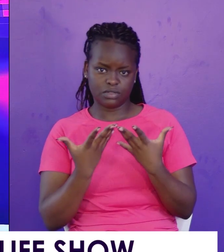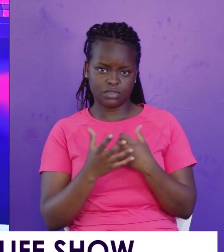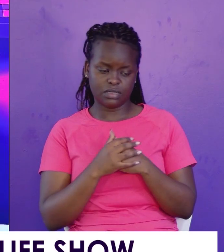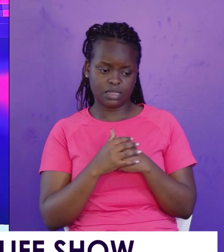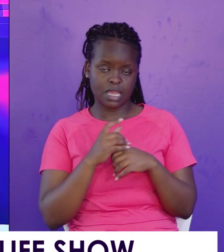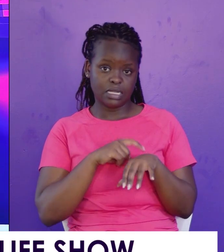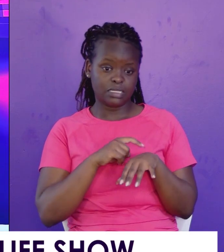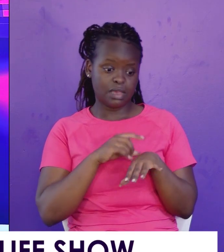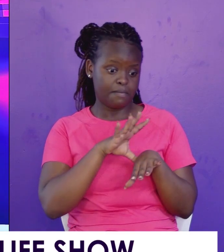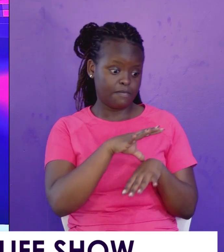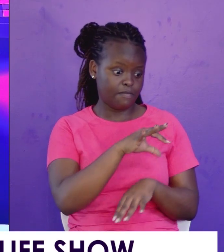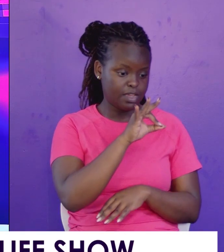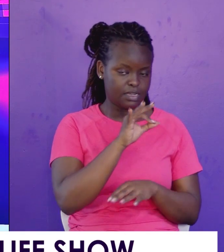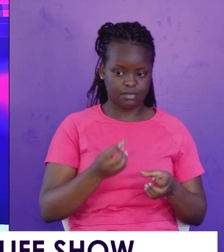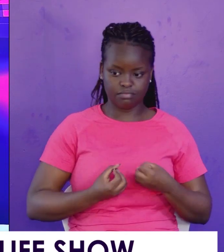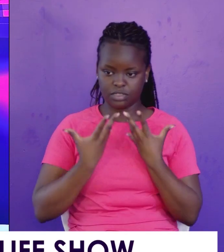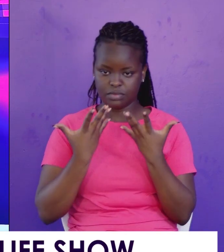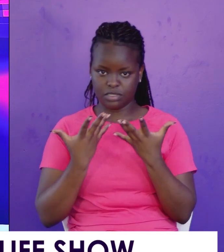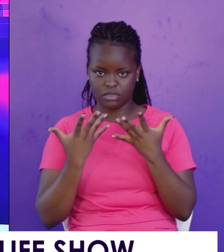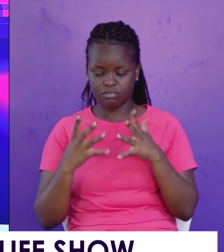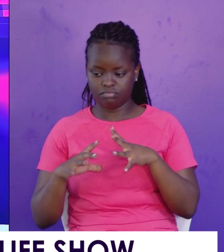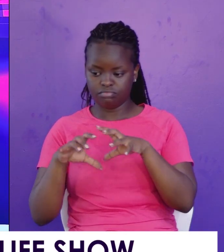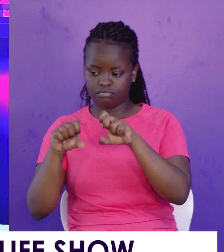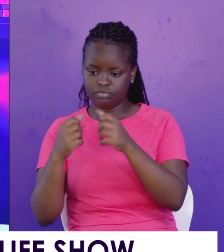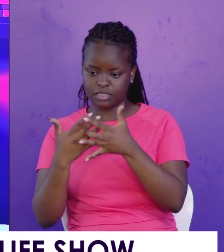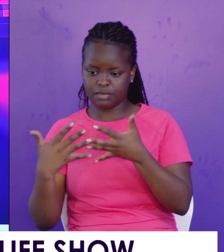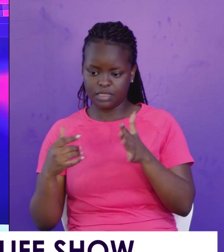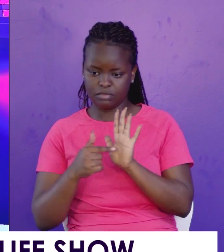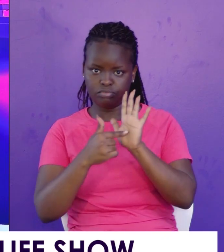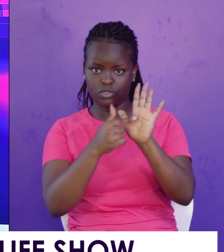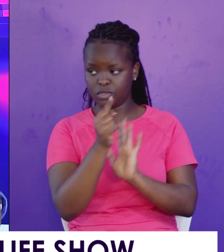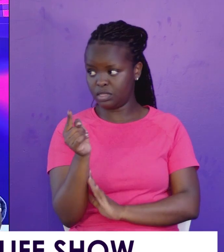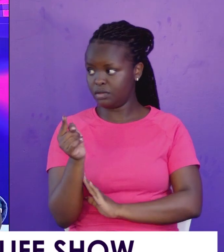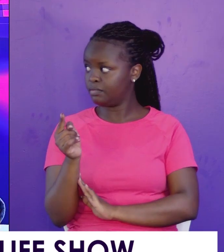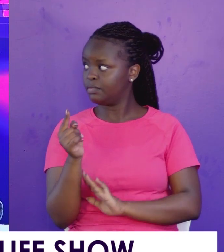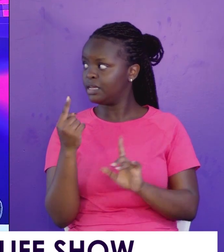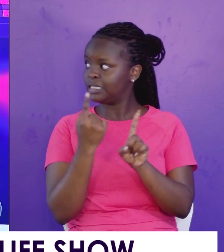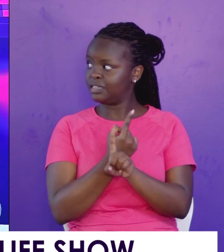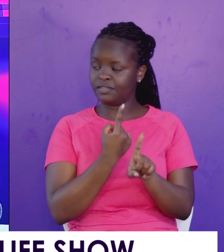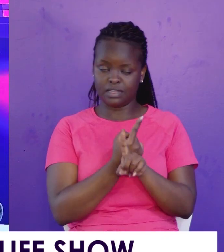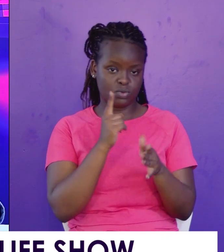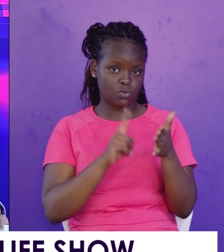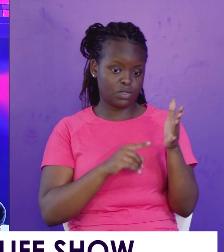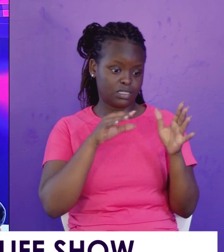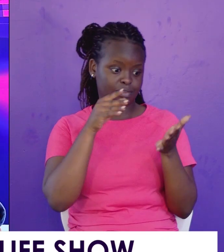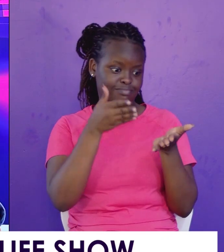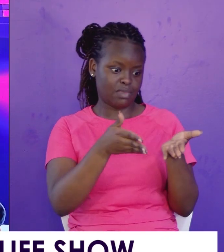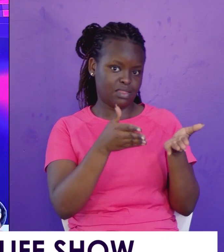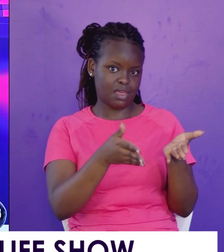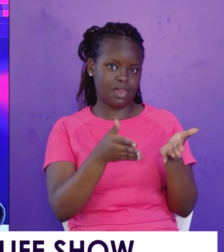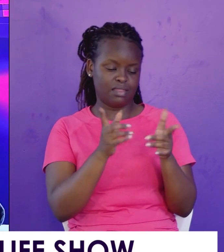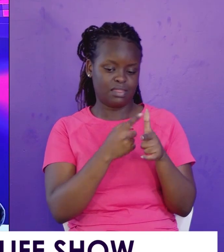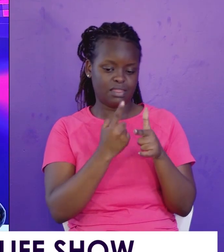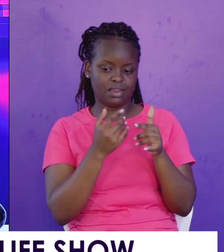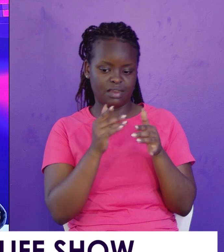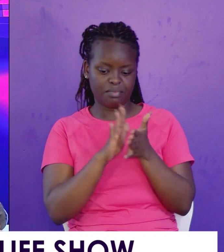they find expression, they take up something that is going to show them as different from what existed. And then it becomes the trend. And when